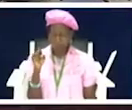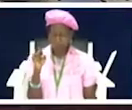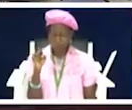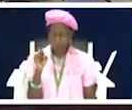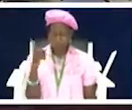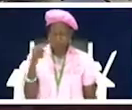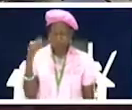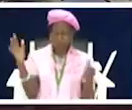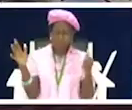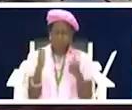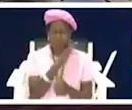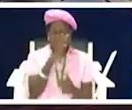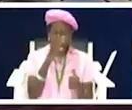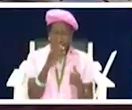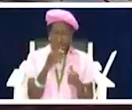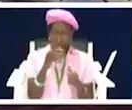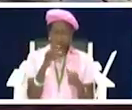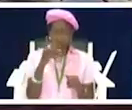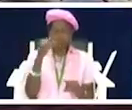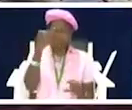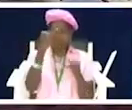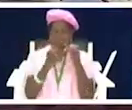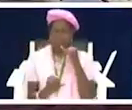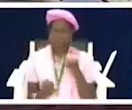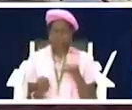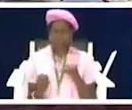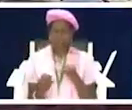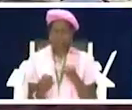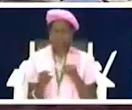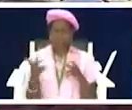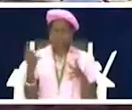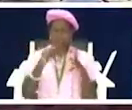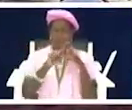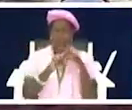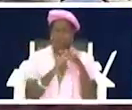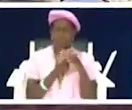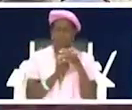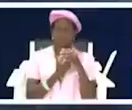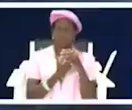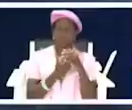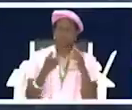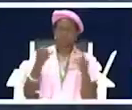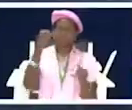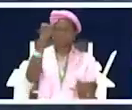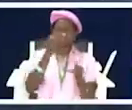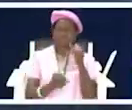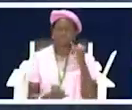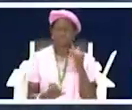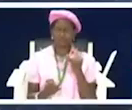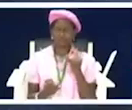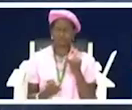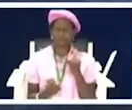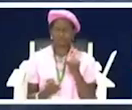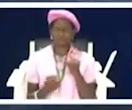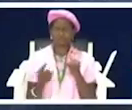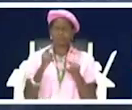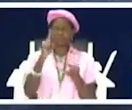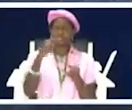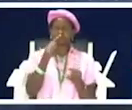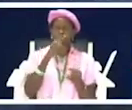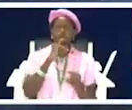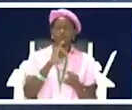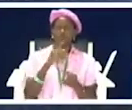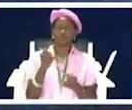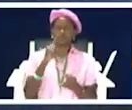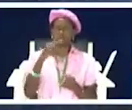the Alpha, the Omega, the beginning, the ending, the one who is,